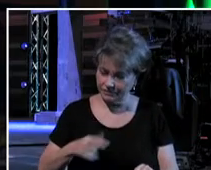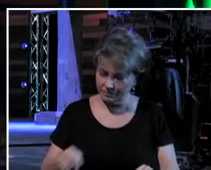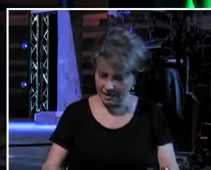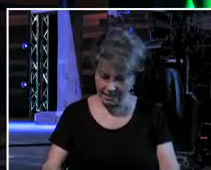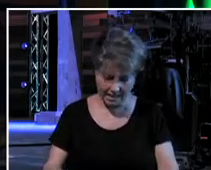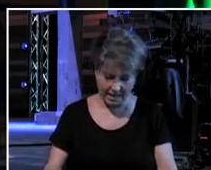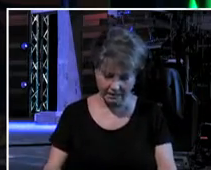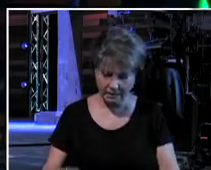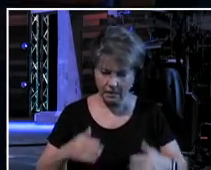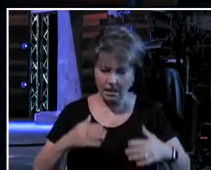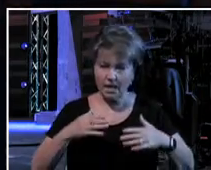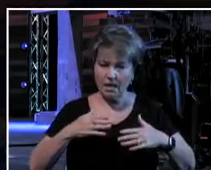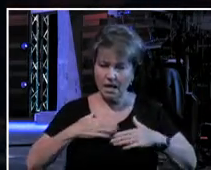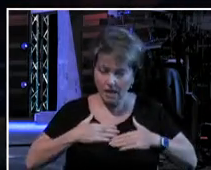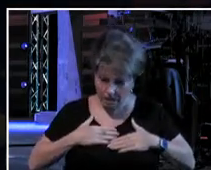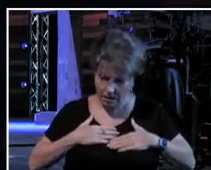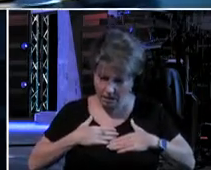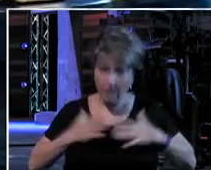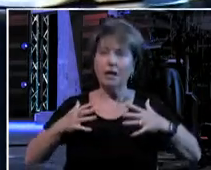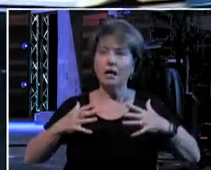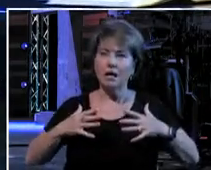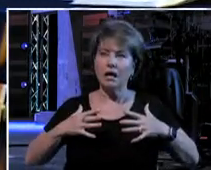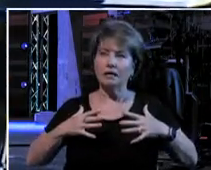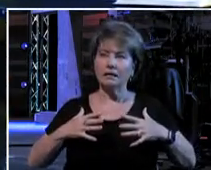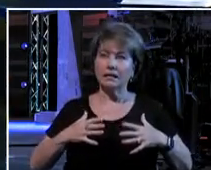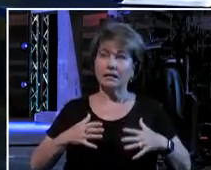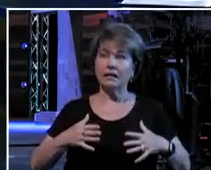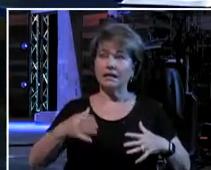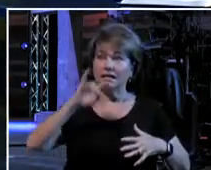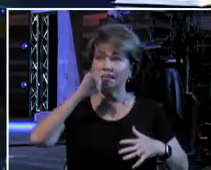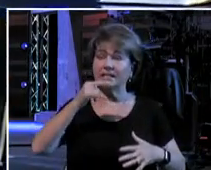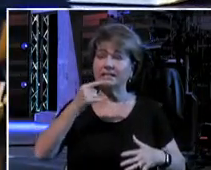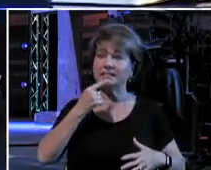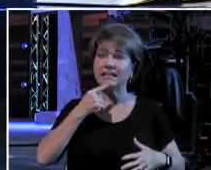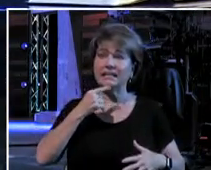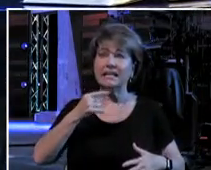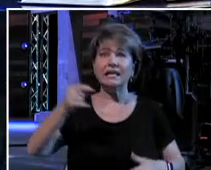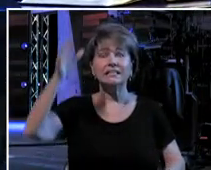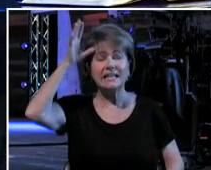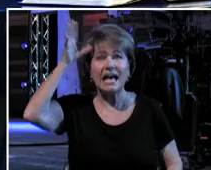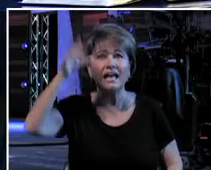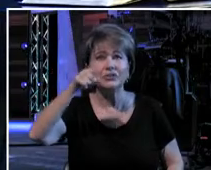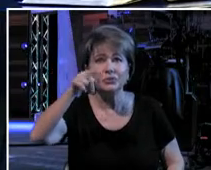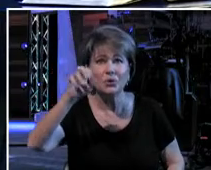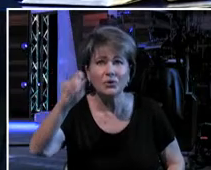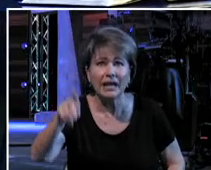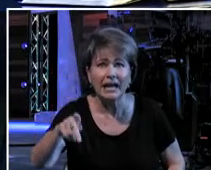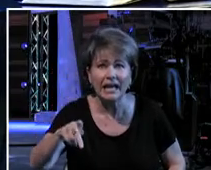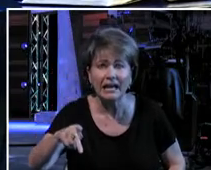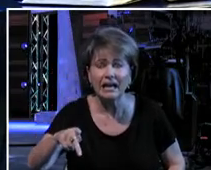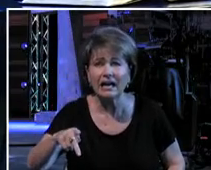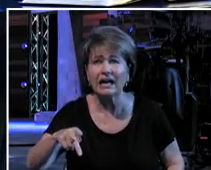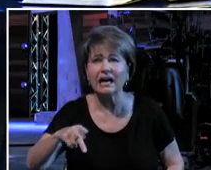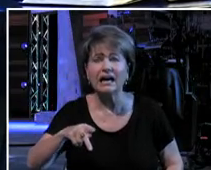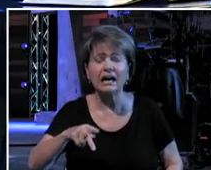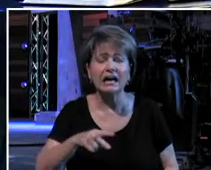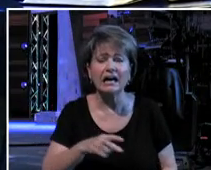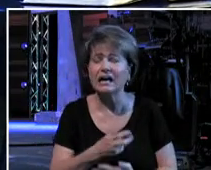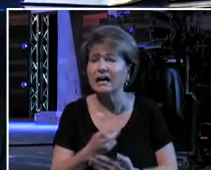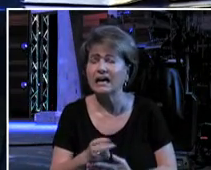knocked out of me. My kids ski up to me, "Dad, are you okay?" And I went, "Yeah, I think I'm okay."